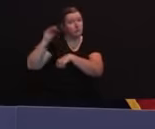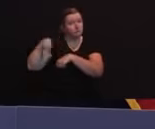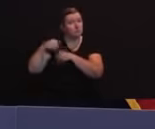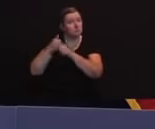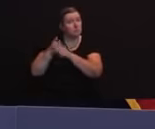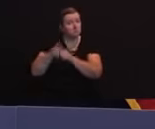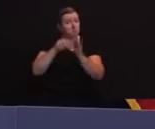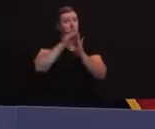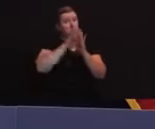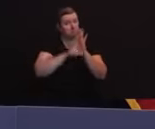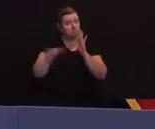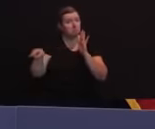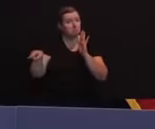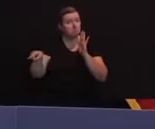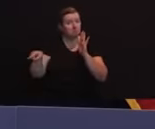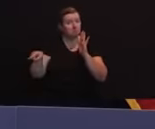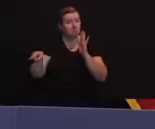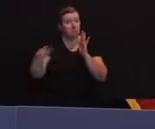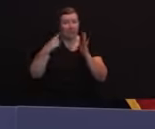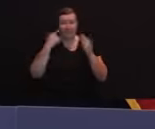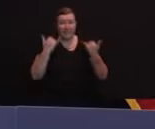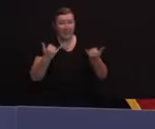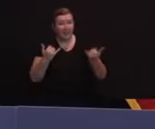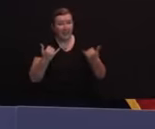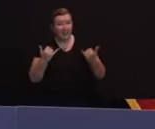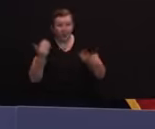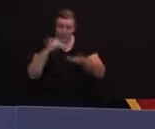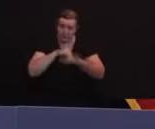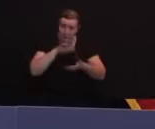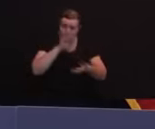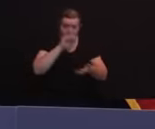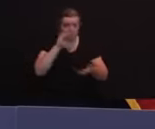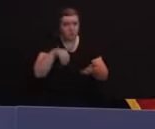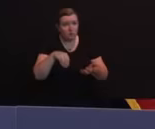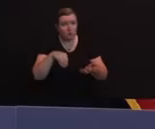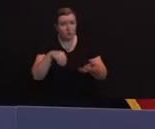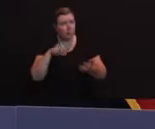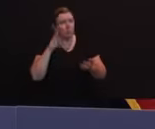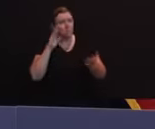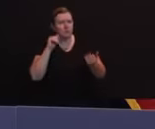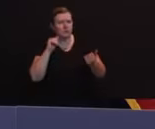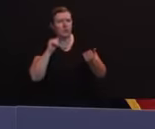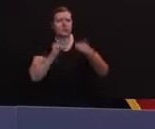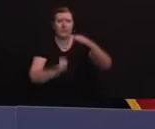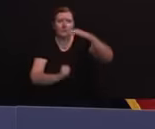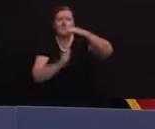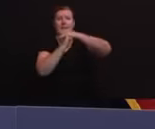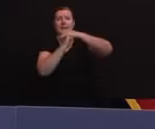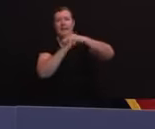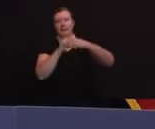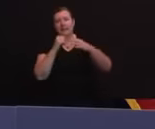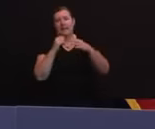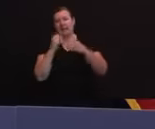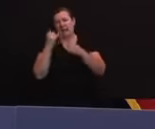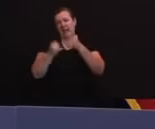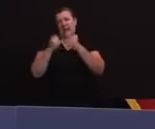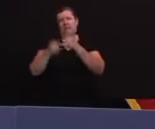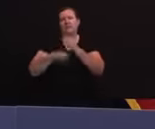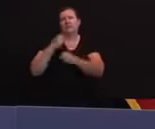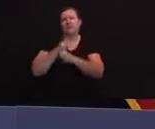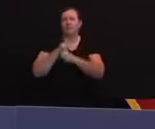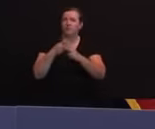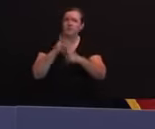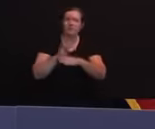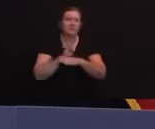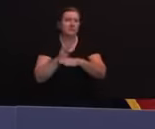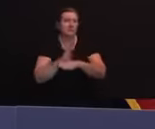50%, we expect a peak the end of the year and very busy January and February, but not